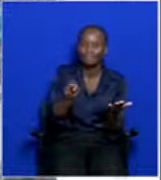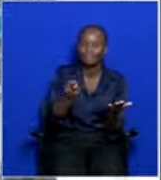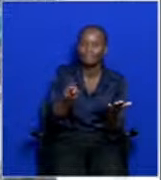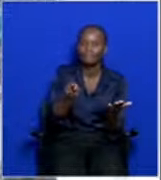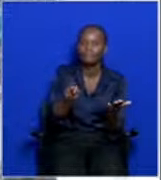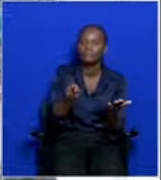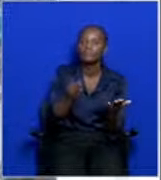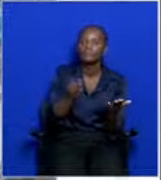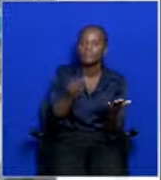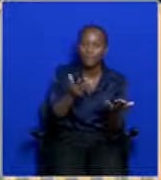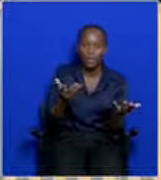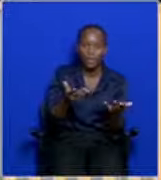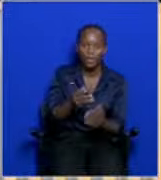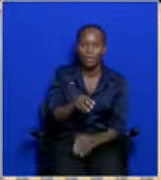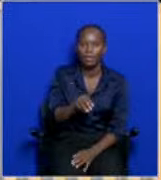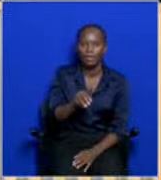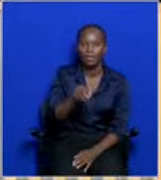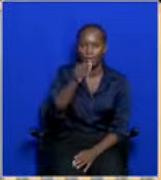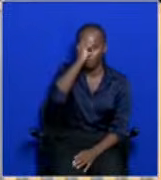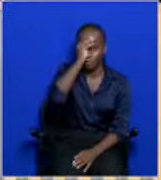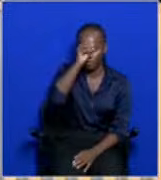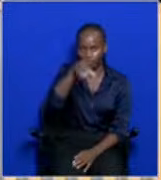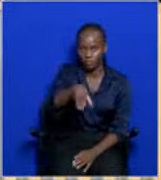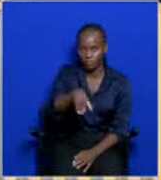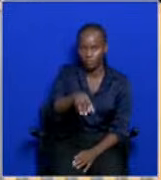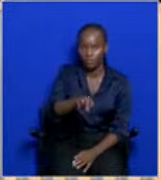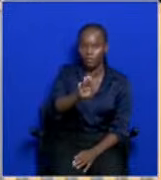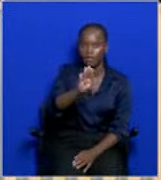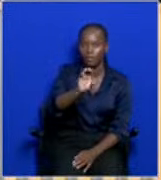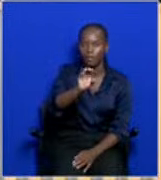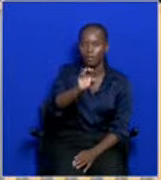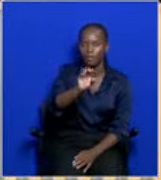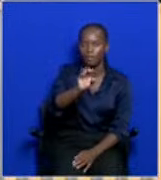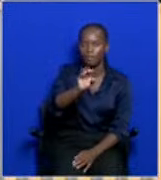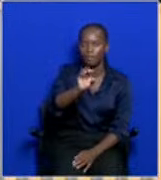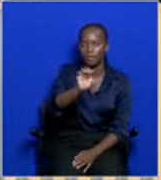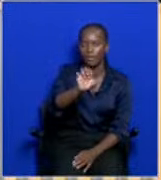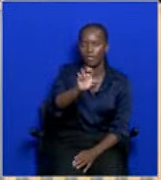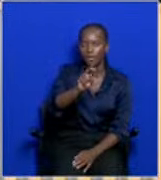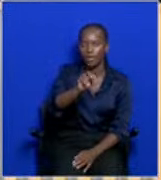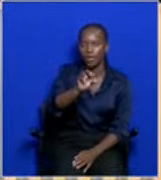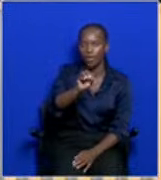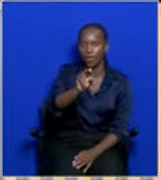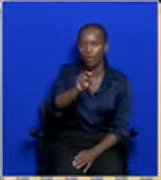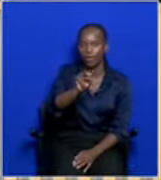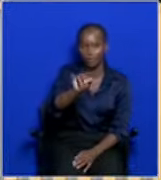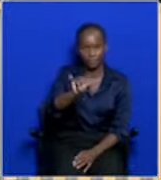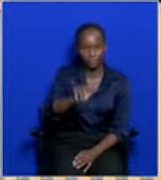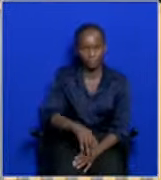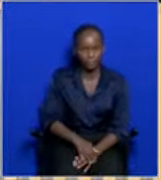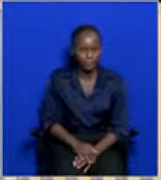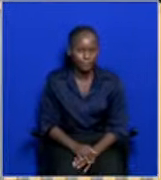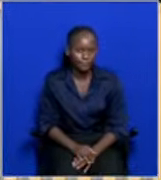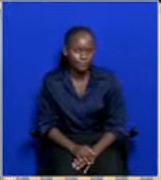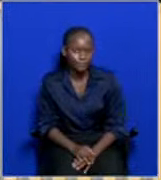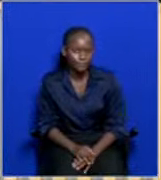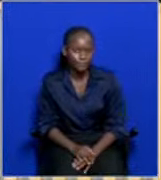to find a picture that shows the person's face? You